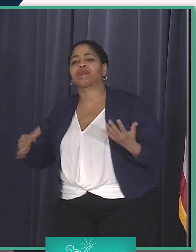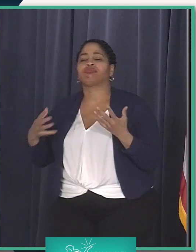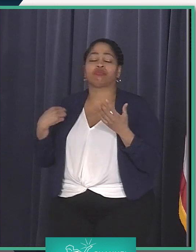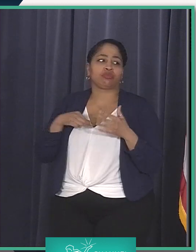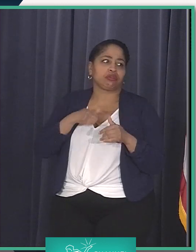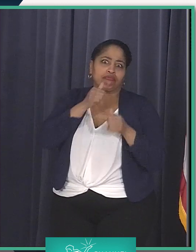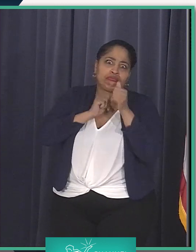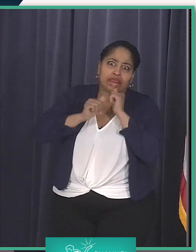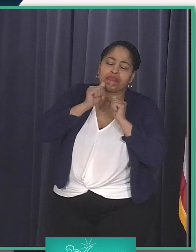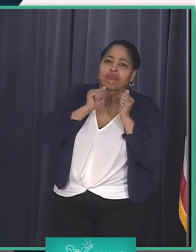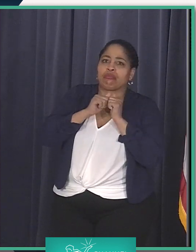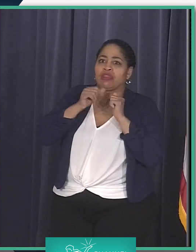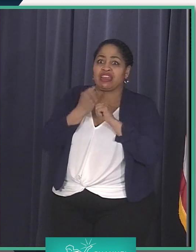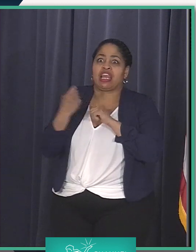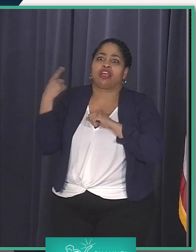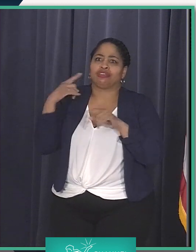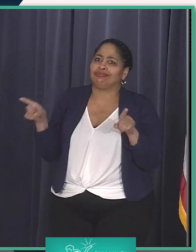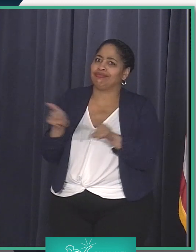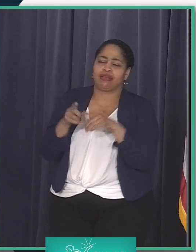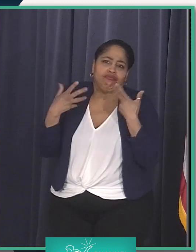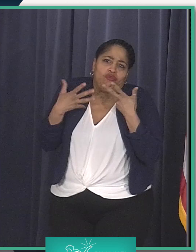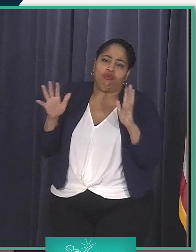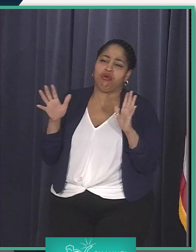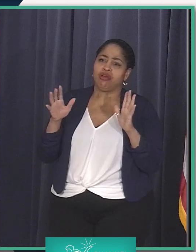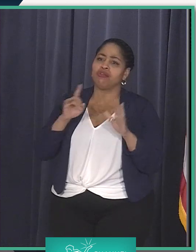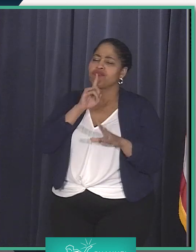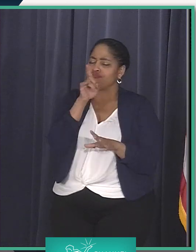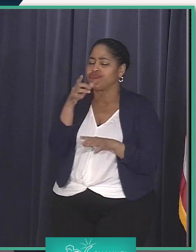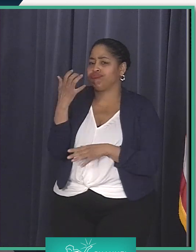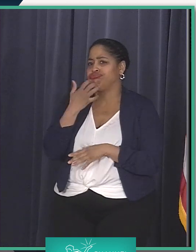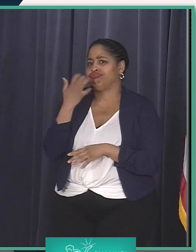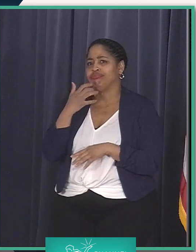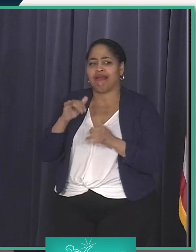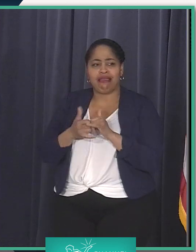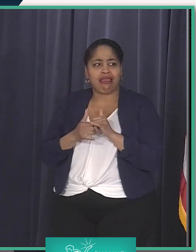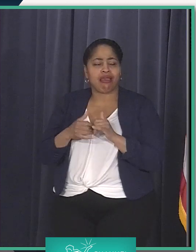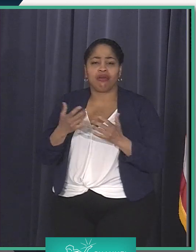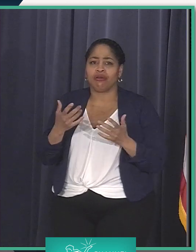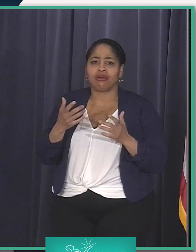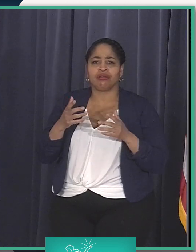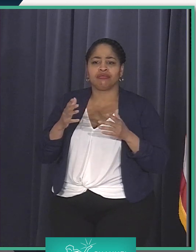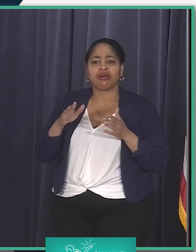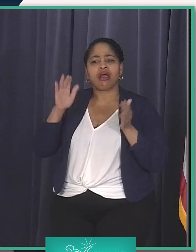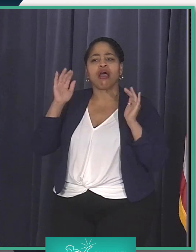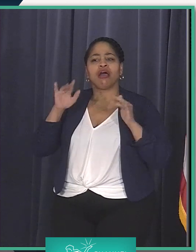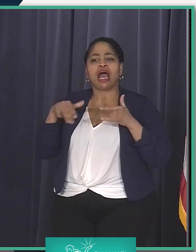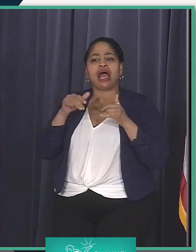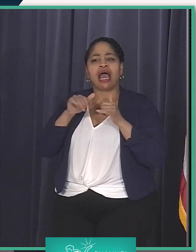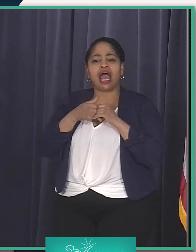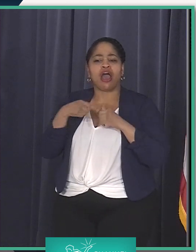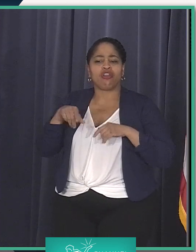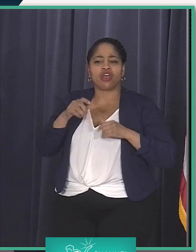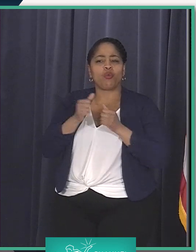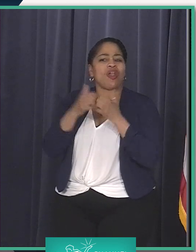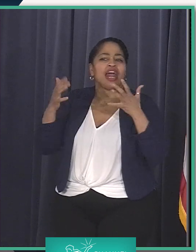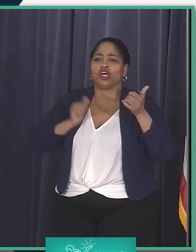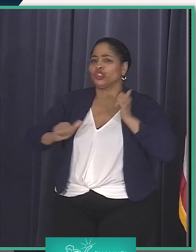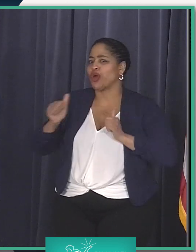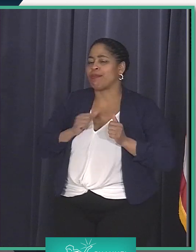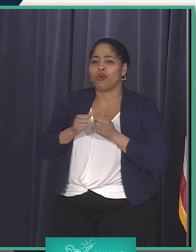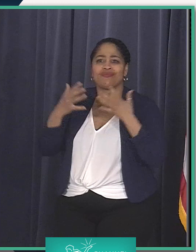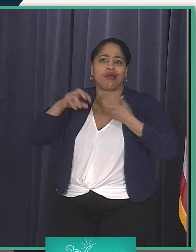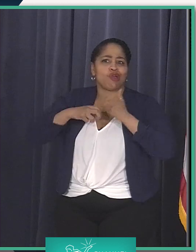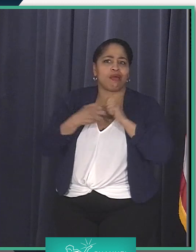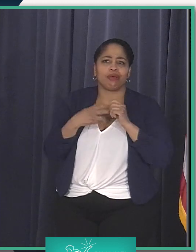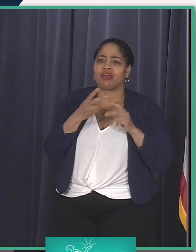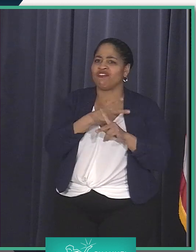dealing with last year. It is remarkable how calmly, efficiently, and without drama they have